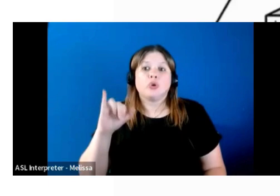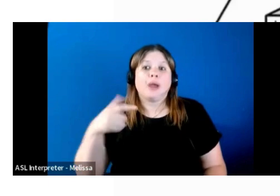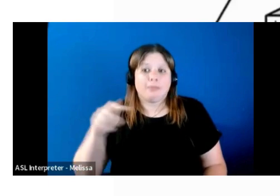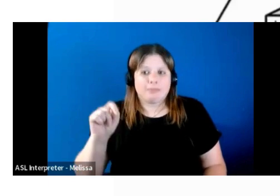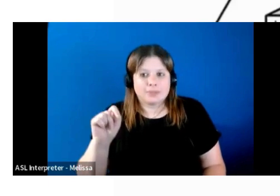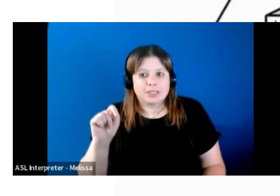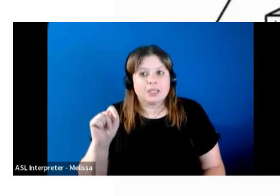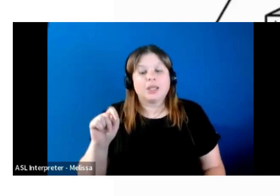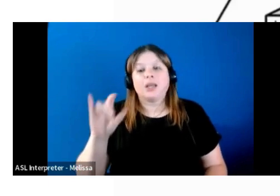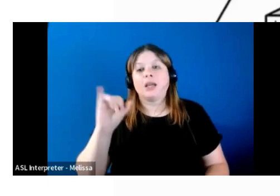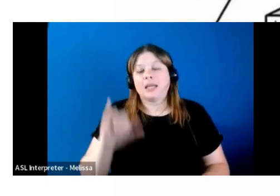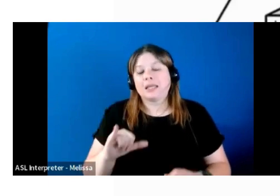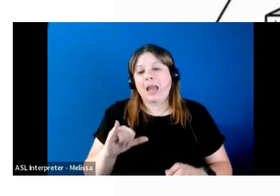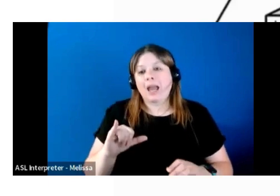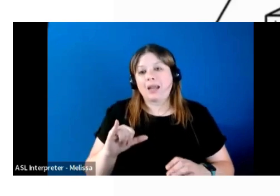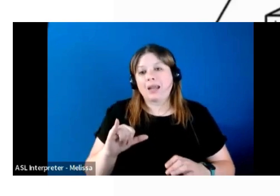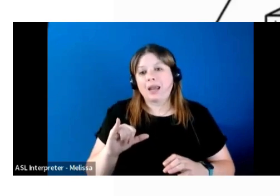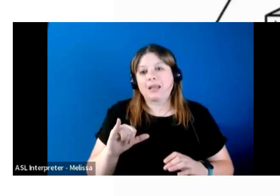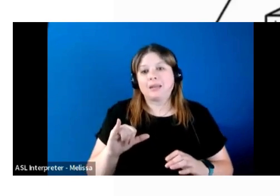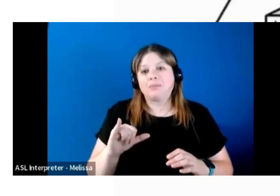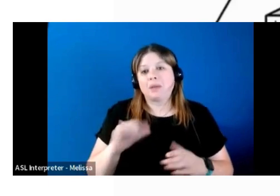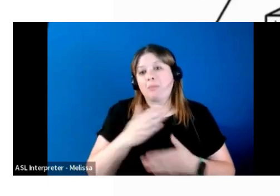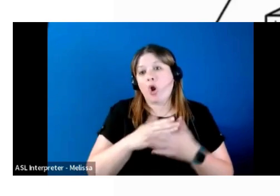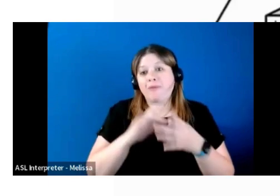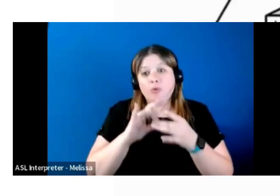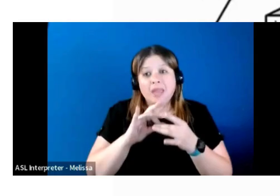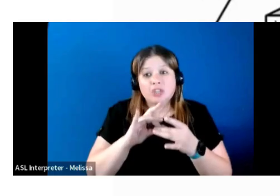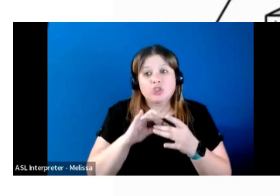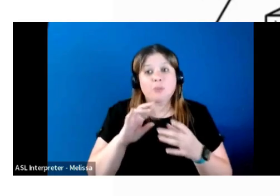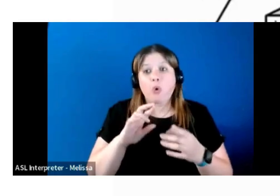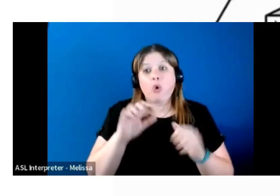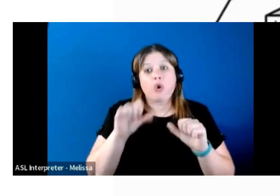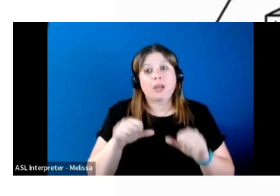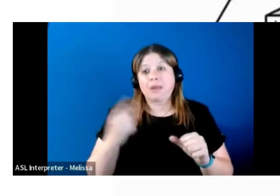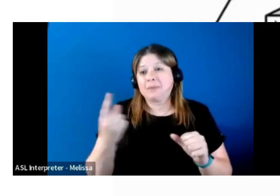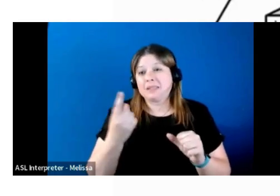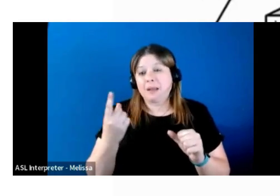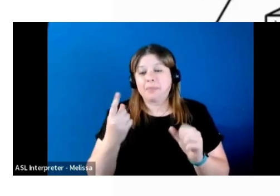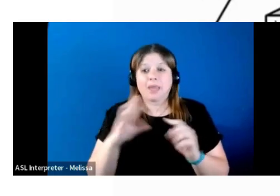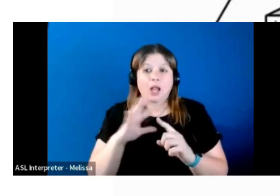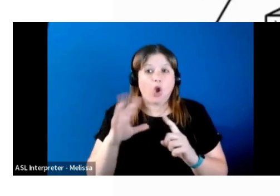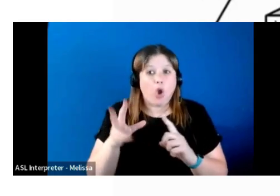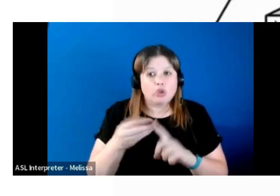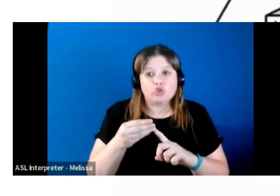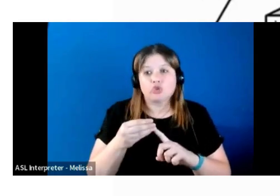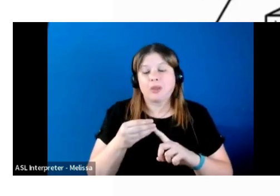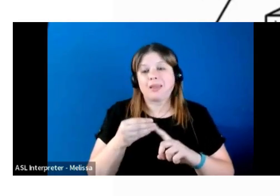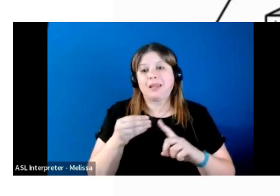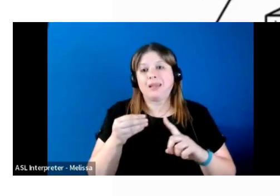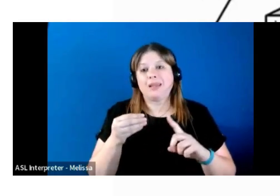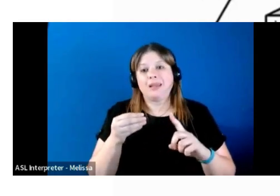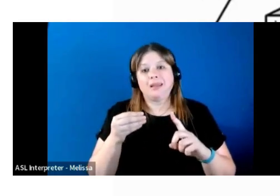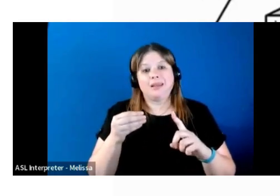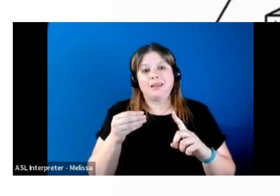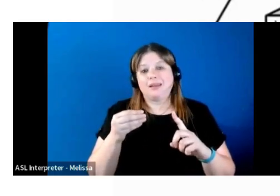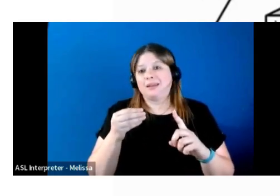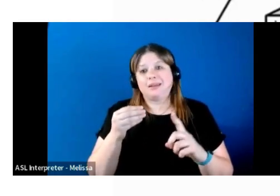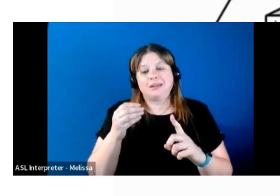relationship, or it can be something that's sort of a culturally sanctioned